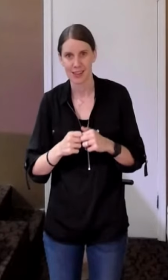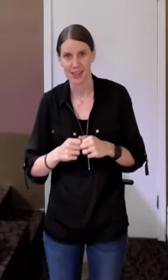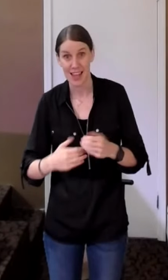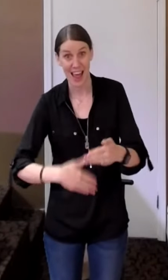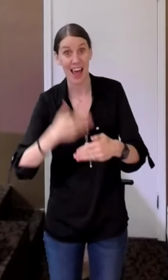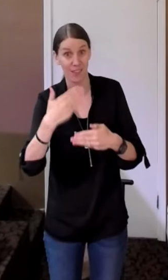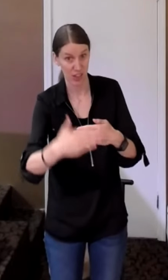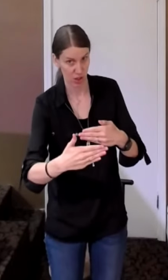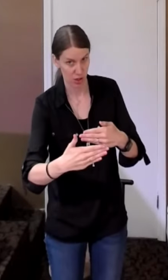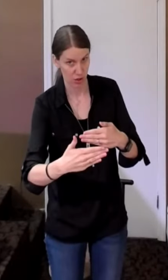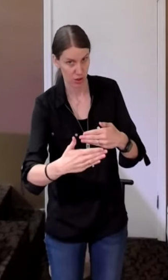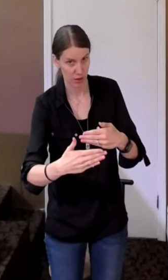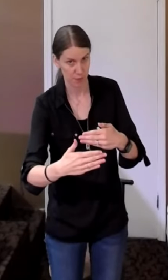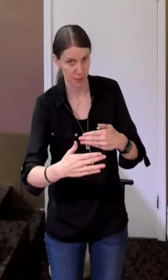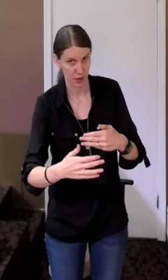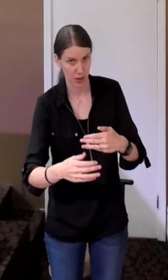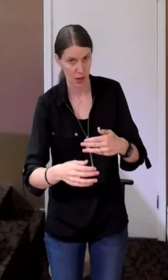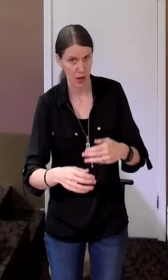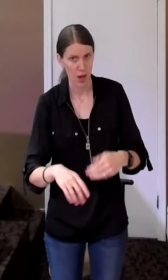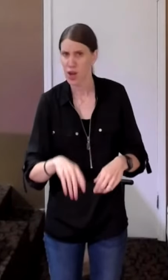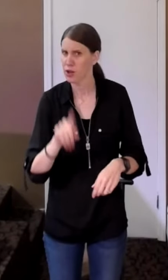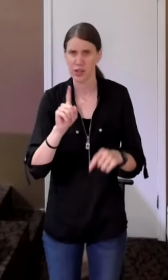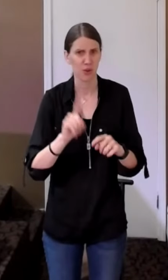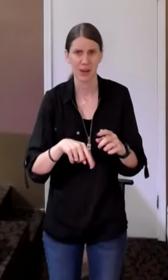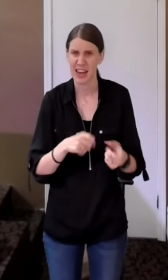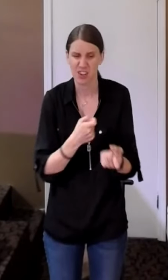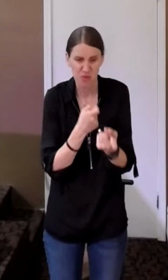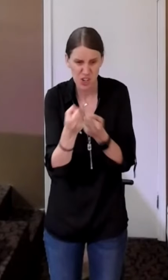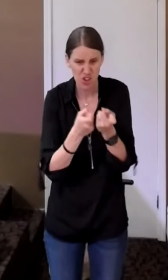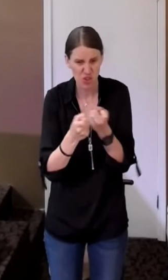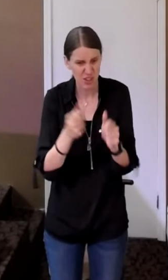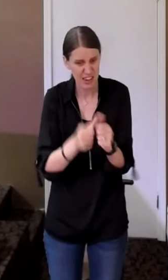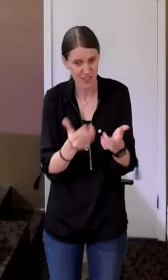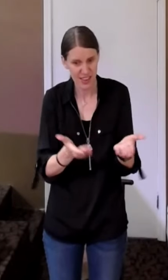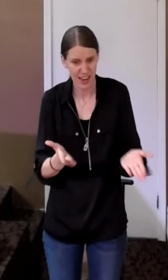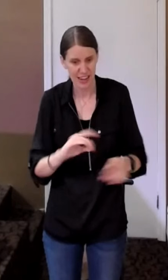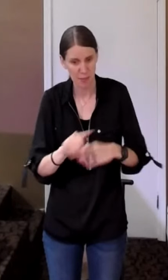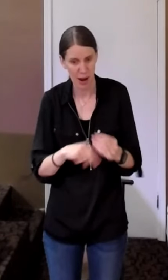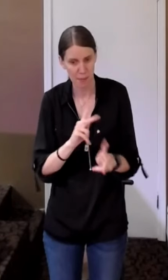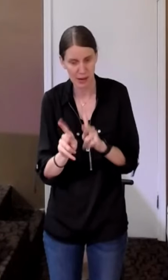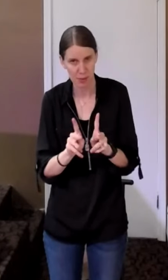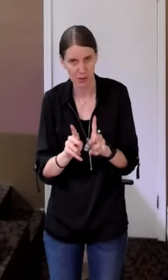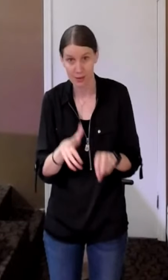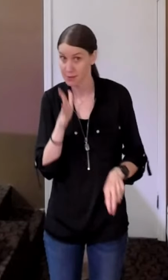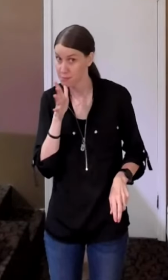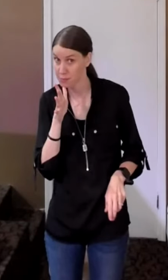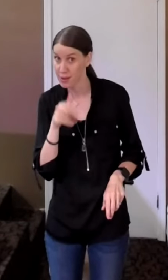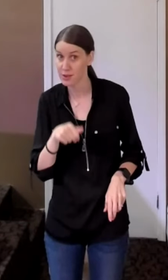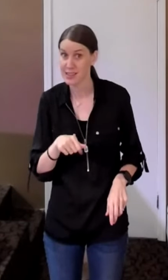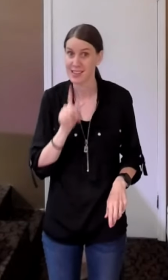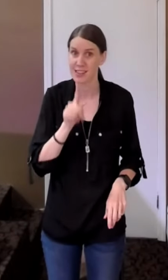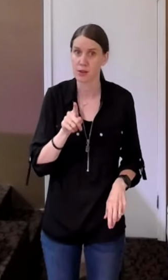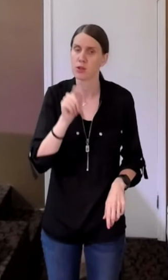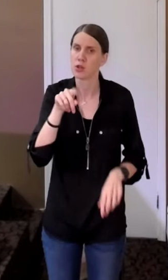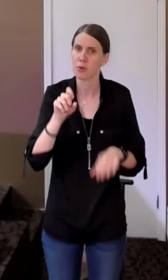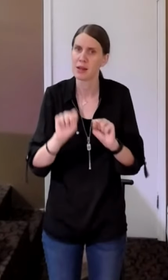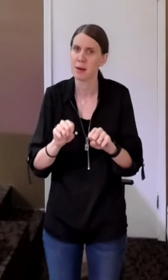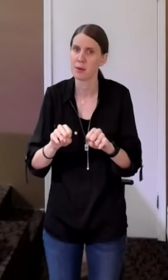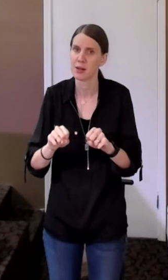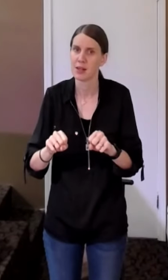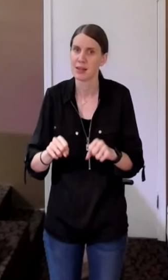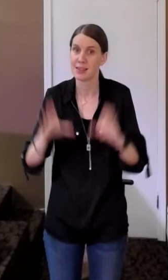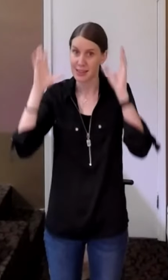things, without trying to micromanage somebody else's life, mothers and fathers alike, but mothers, it says, you need to be able to